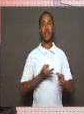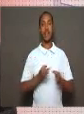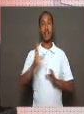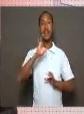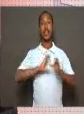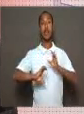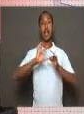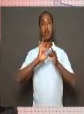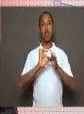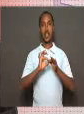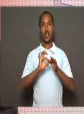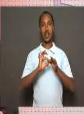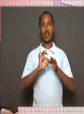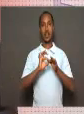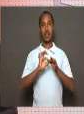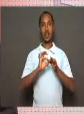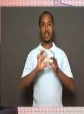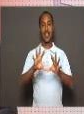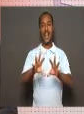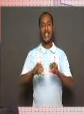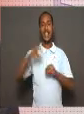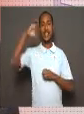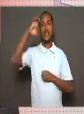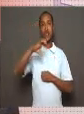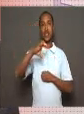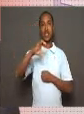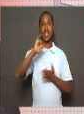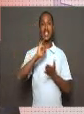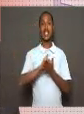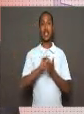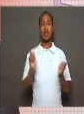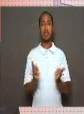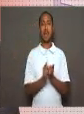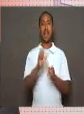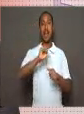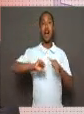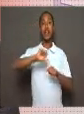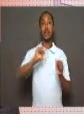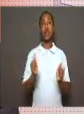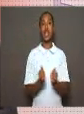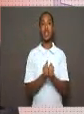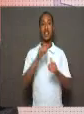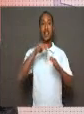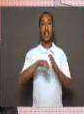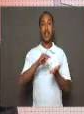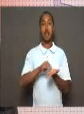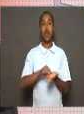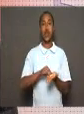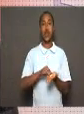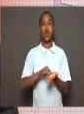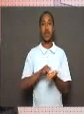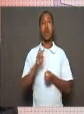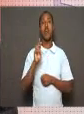defined chemical bonding as the attractive force that binds atoms together in a